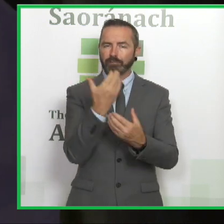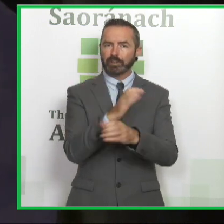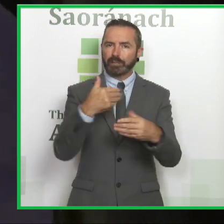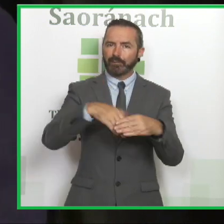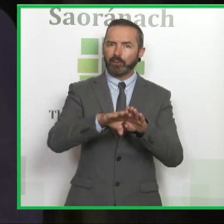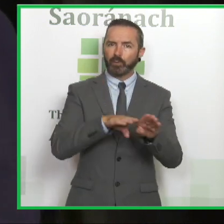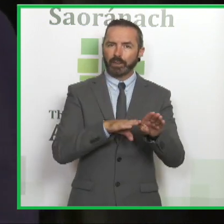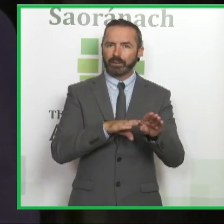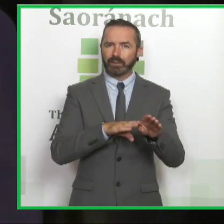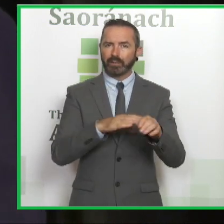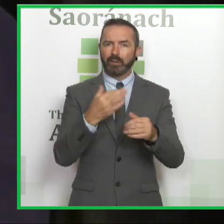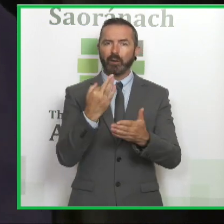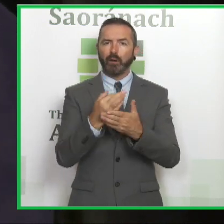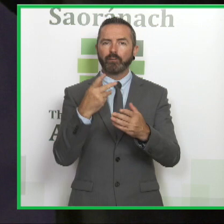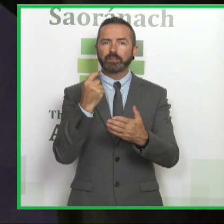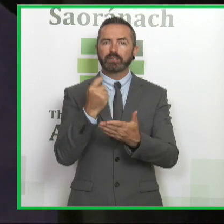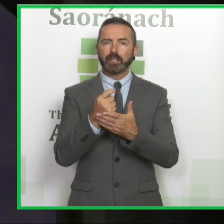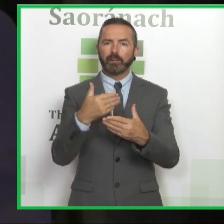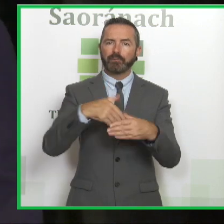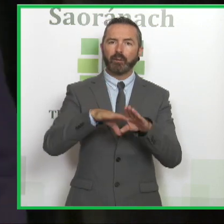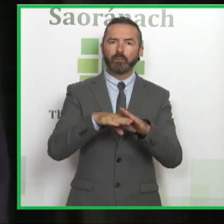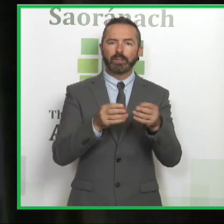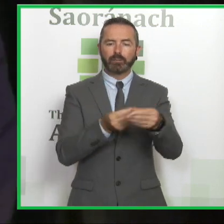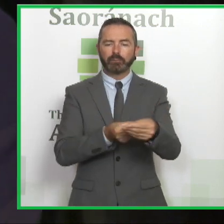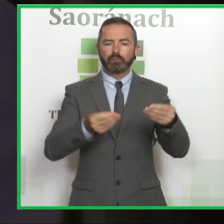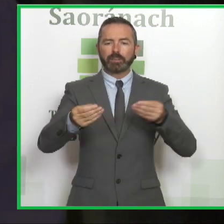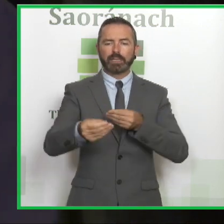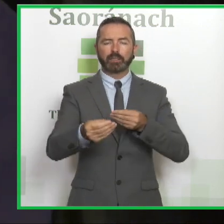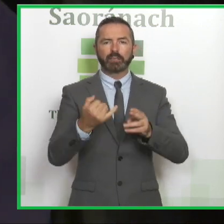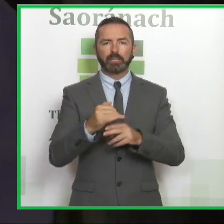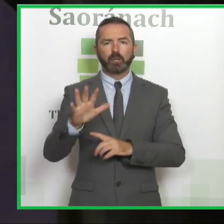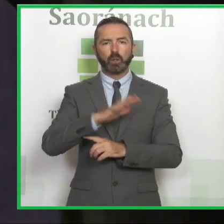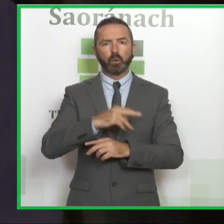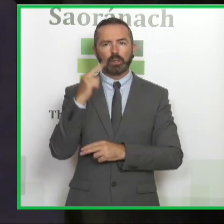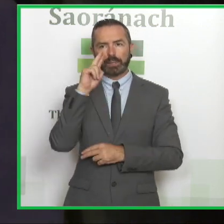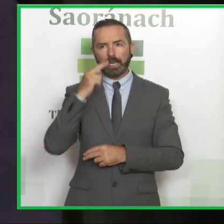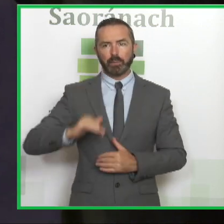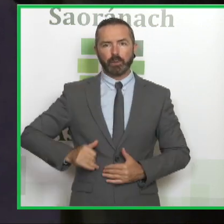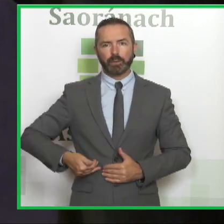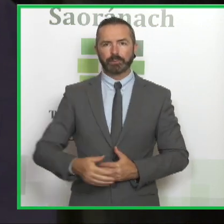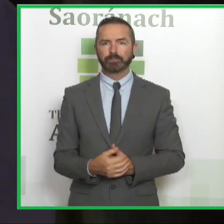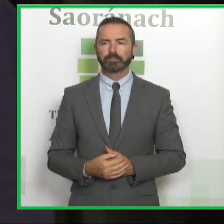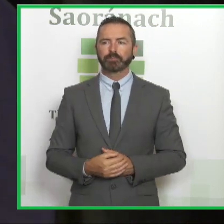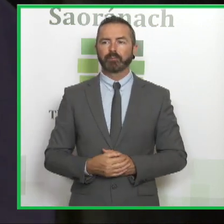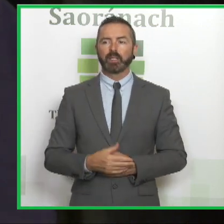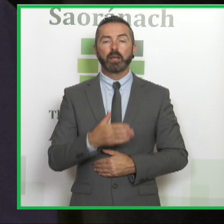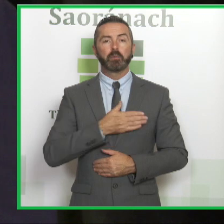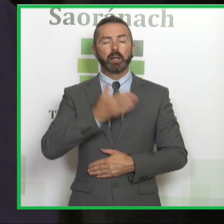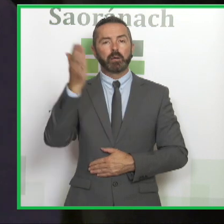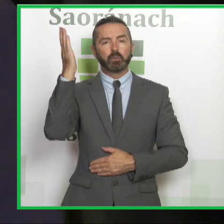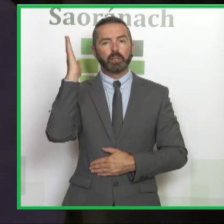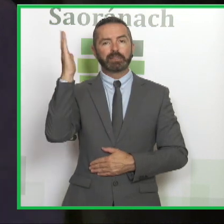end of the transactions in local neighborhoods. As you'll hopefully see from my presentation of the evidence, in many cases,